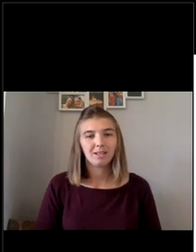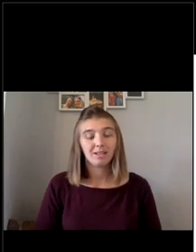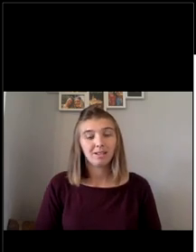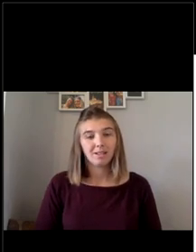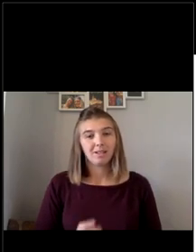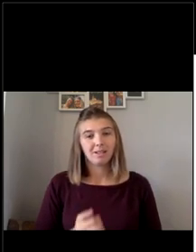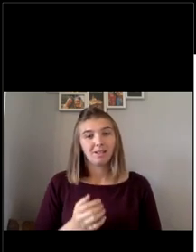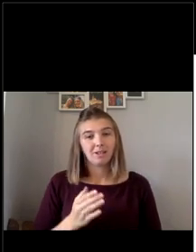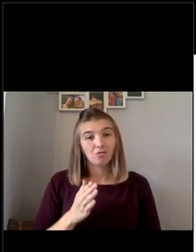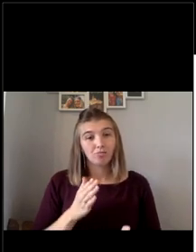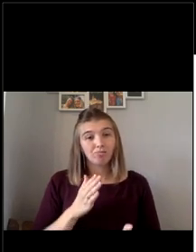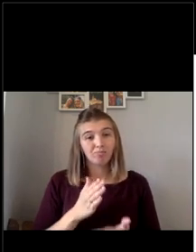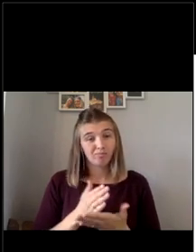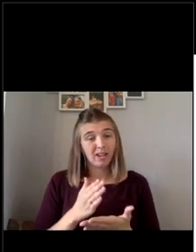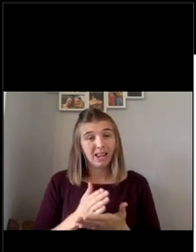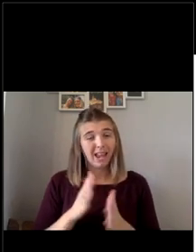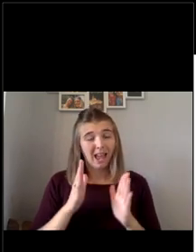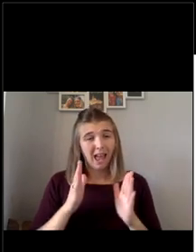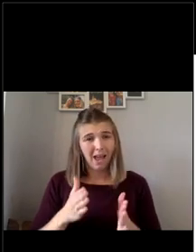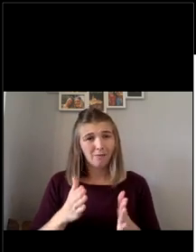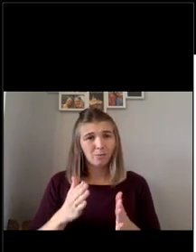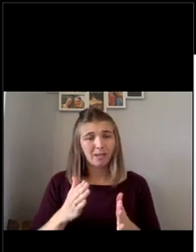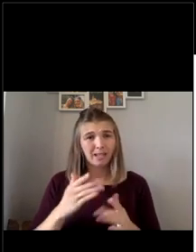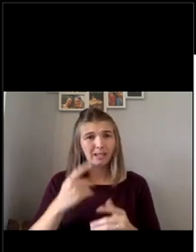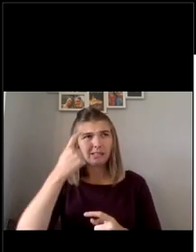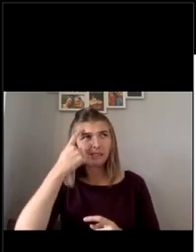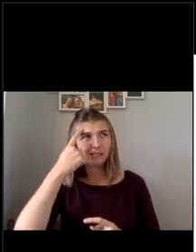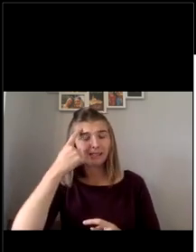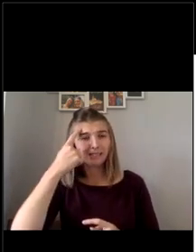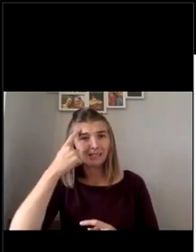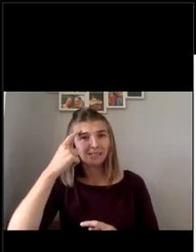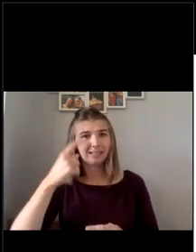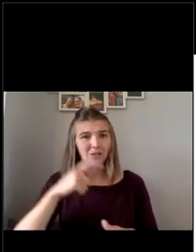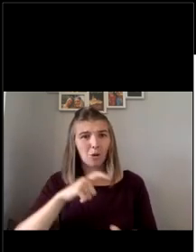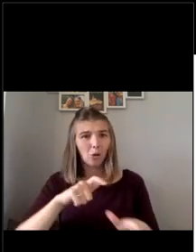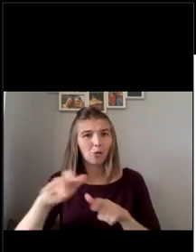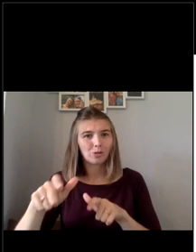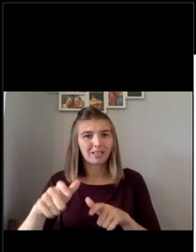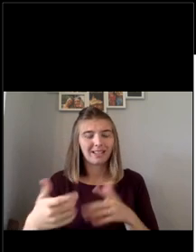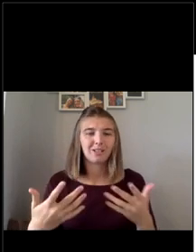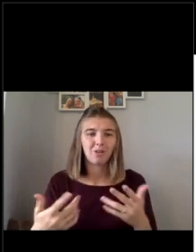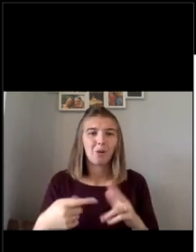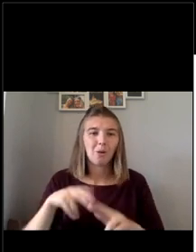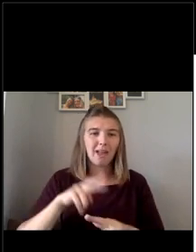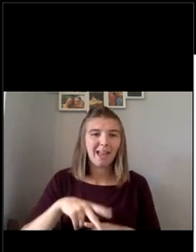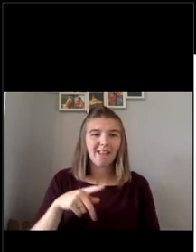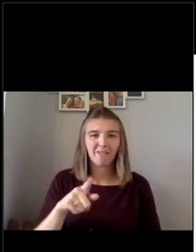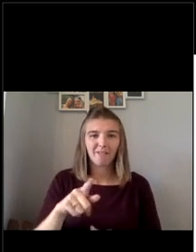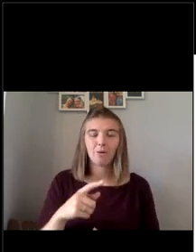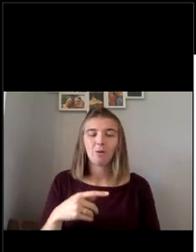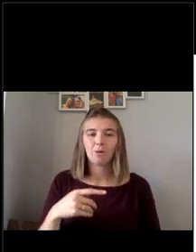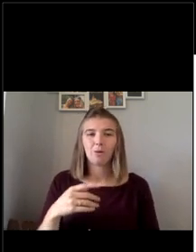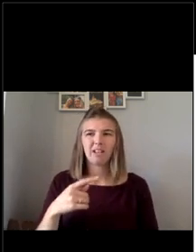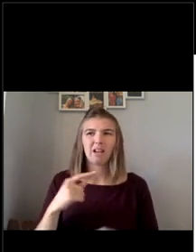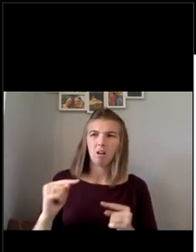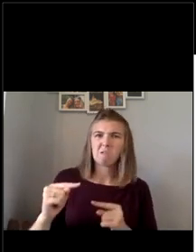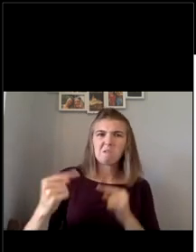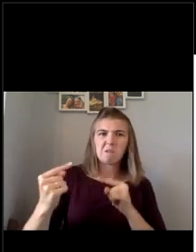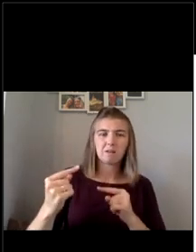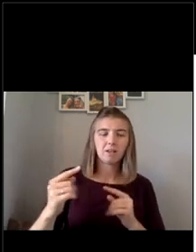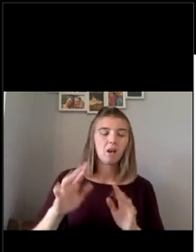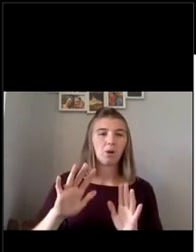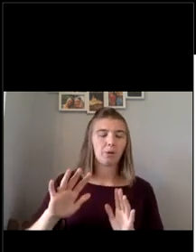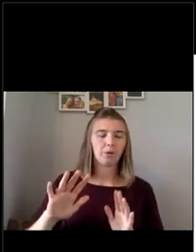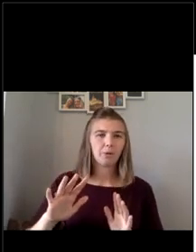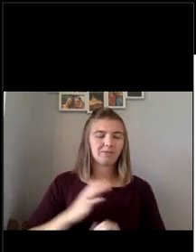takes a lot of conscious effort and practice, you know, so don't be frustrated with yourself if you don't find yourself thinking like this